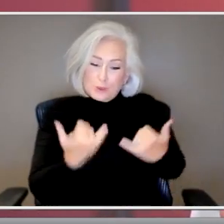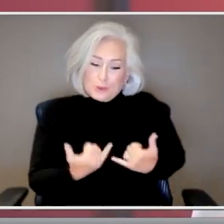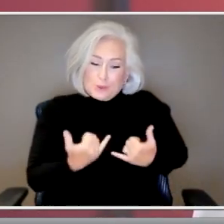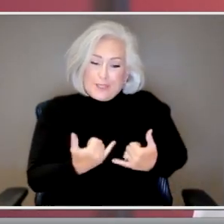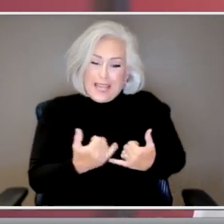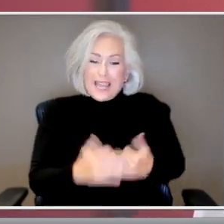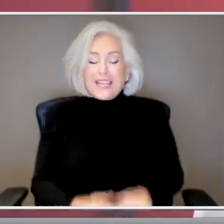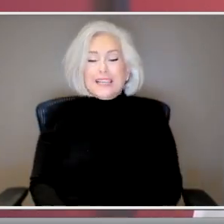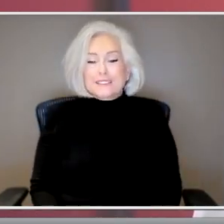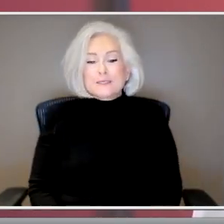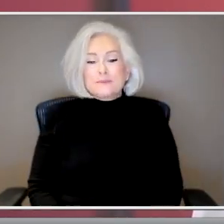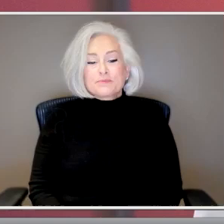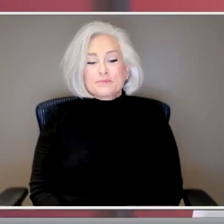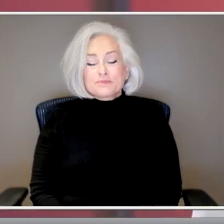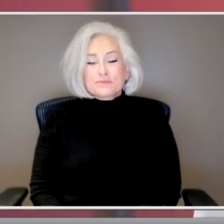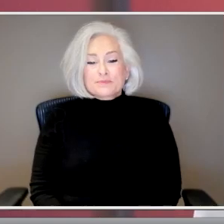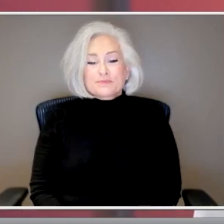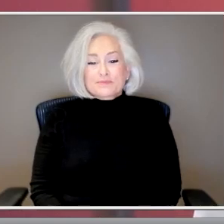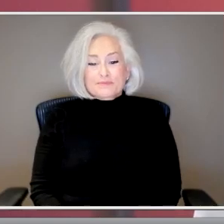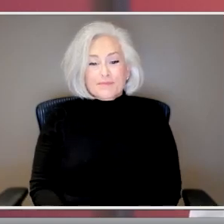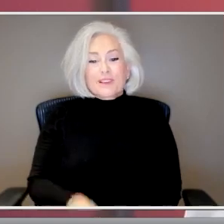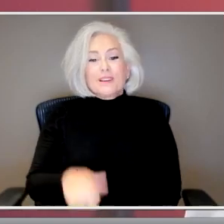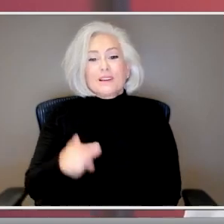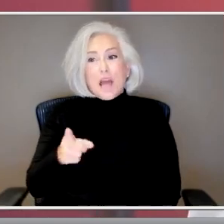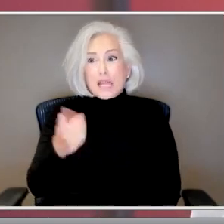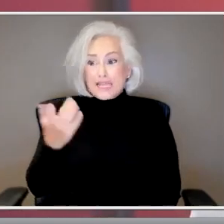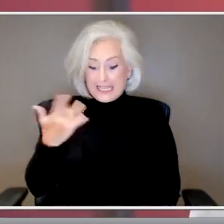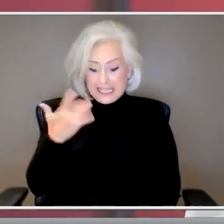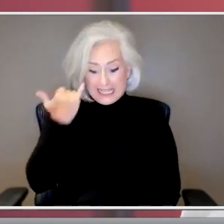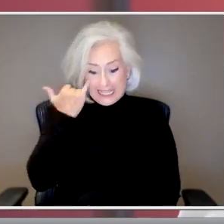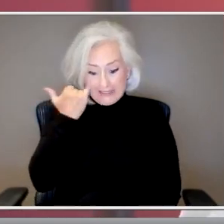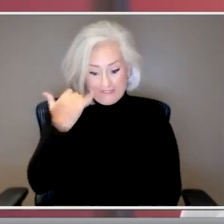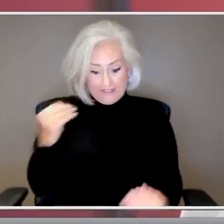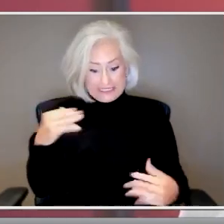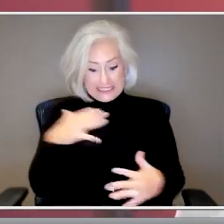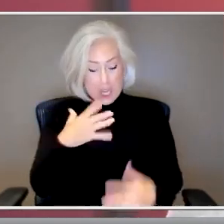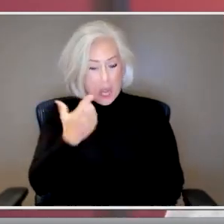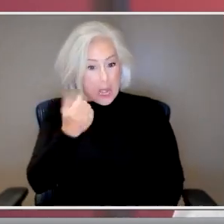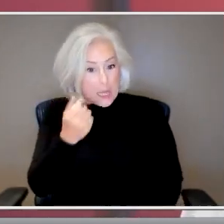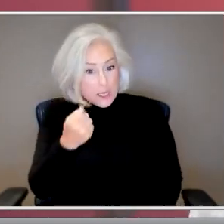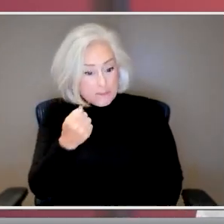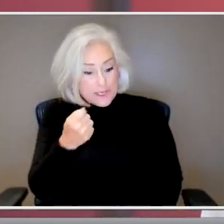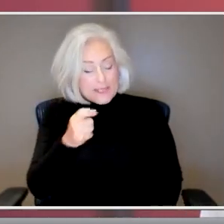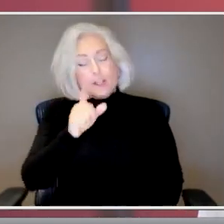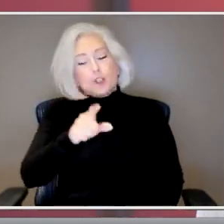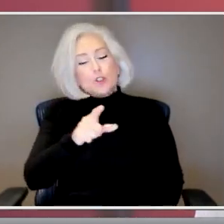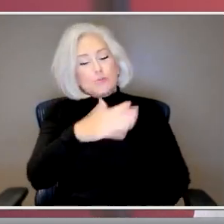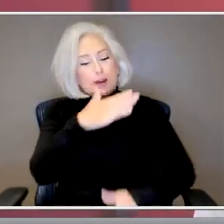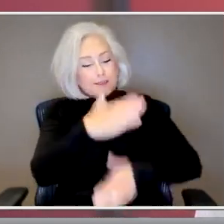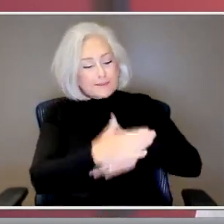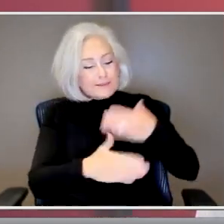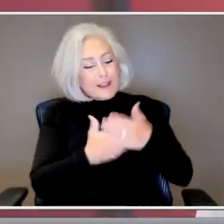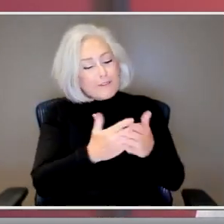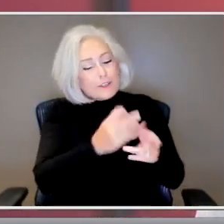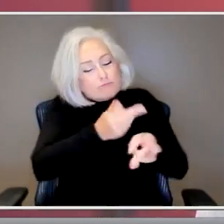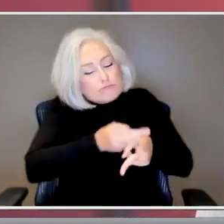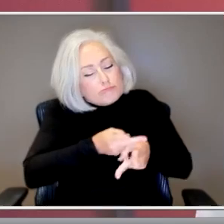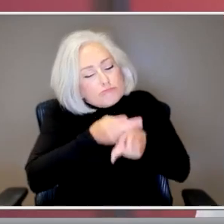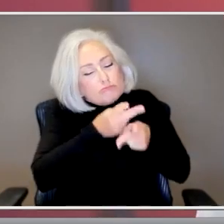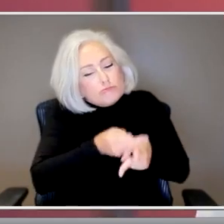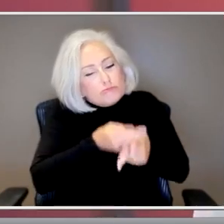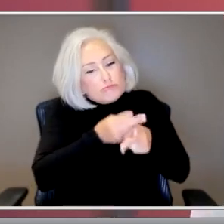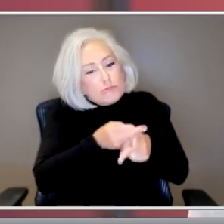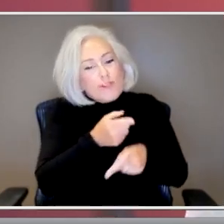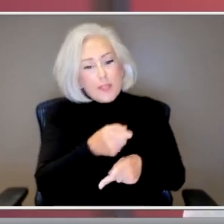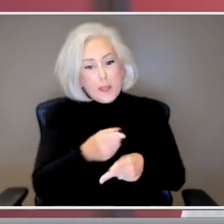that caused them to be scared a little bit, you just comfort them and make sure they get there. So sometimes they need to feel